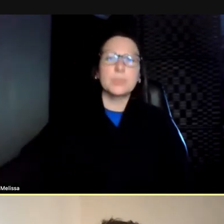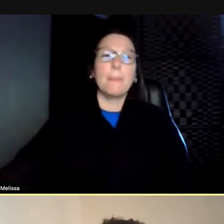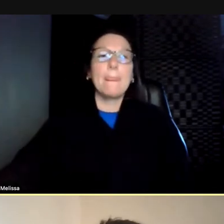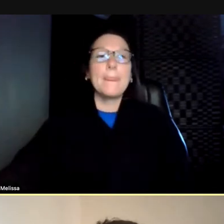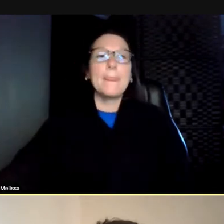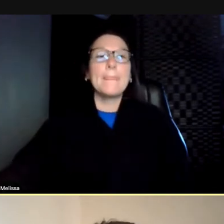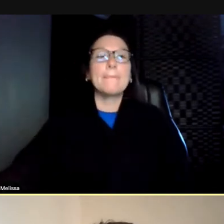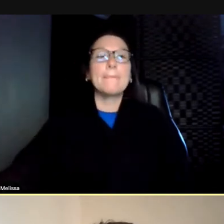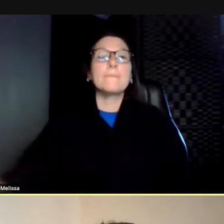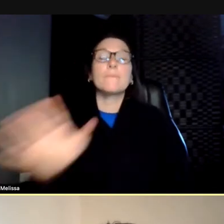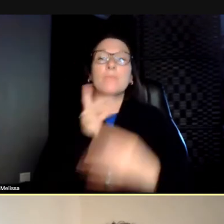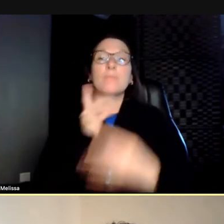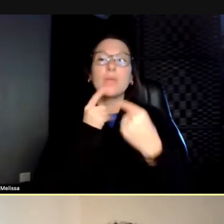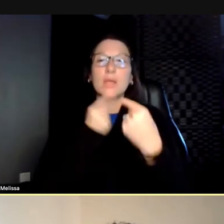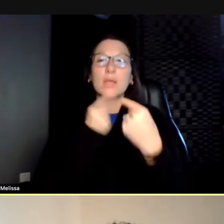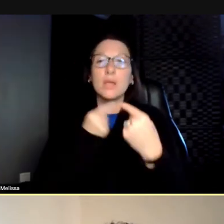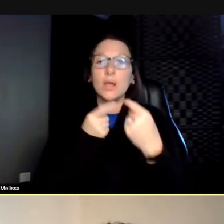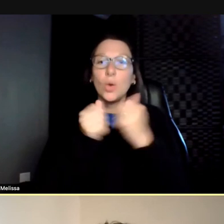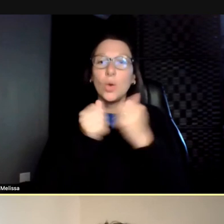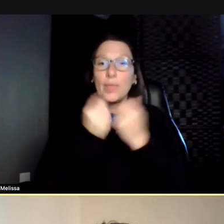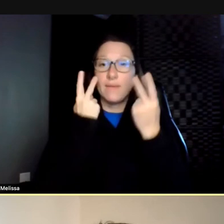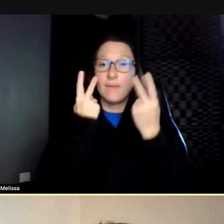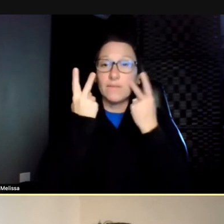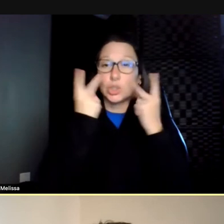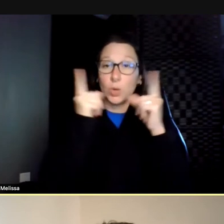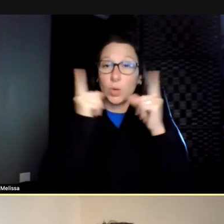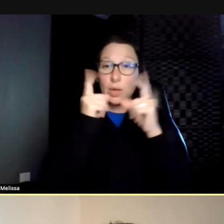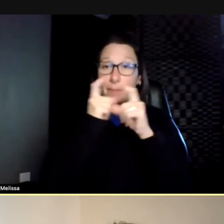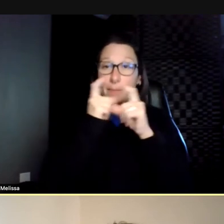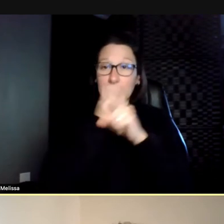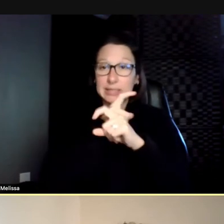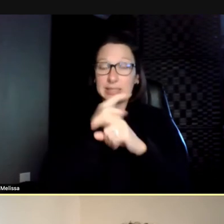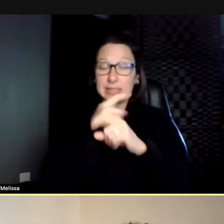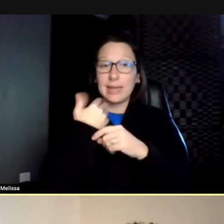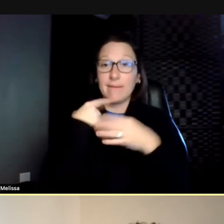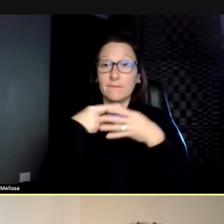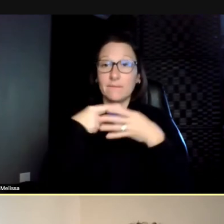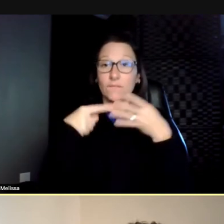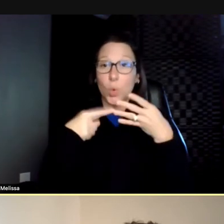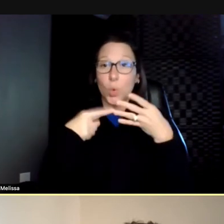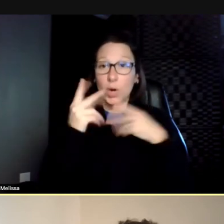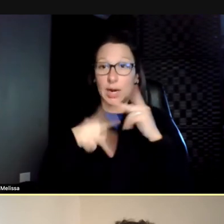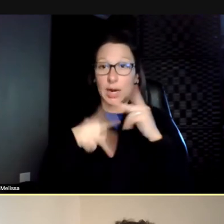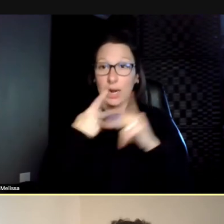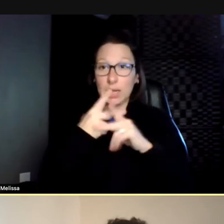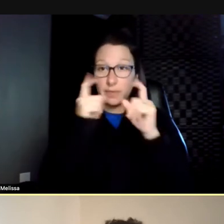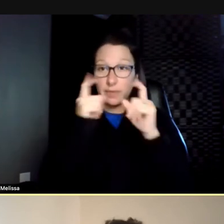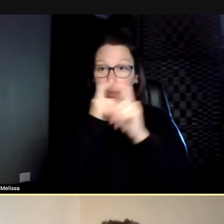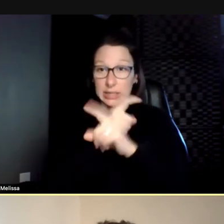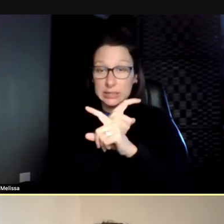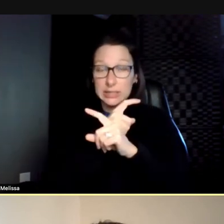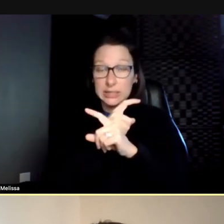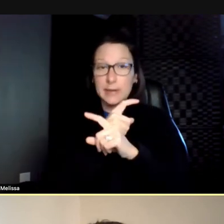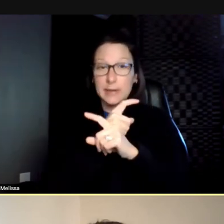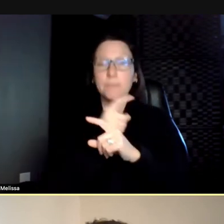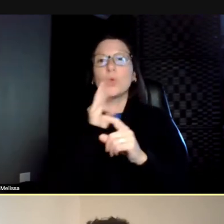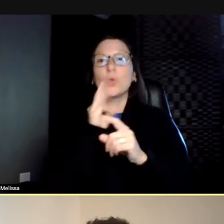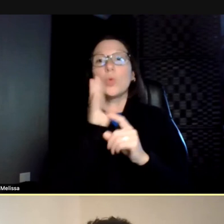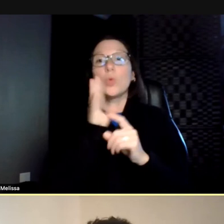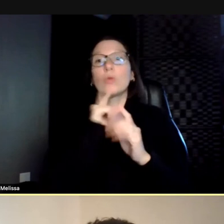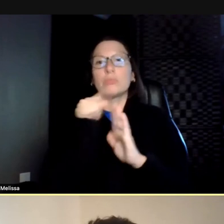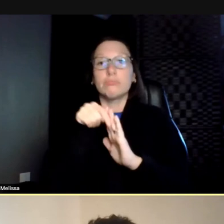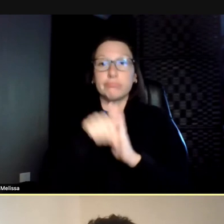Difficulty with visual complexity, and there are 4 types of complexity. The one that we're going to talk about a lot